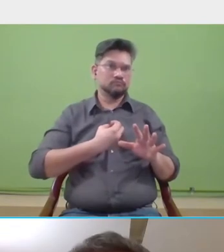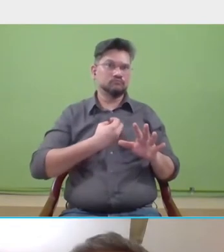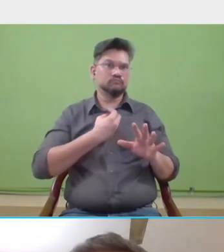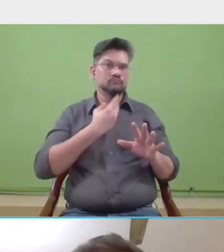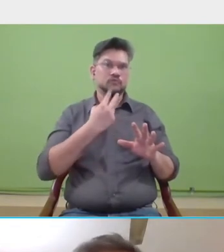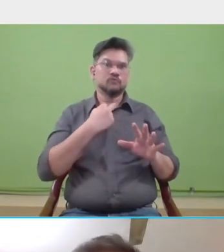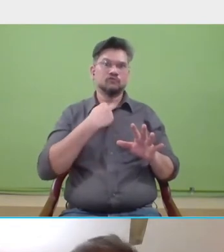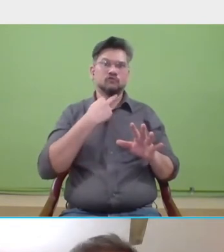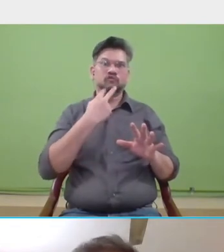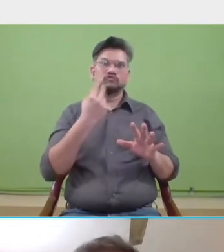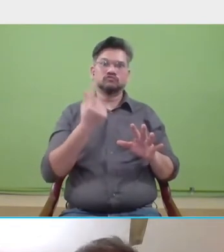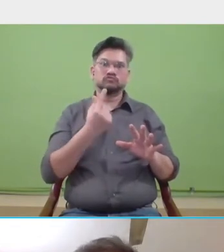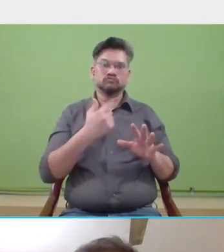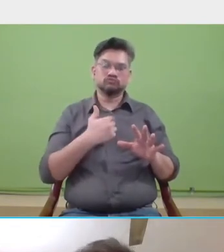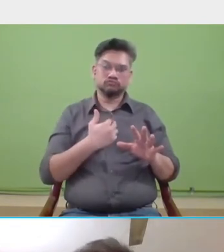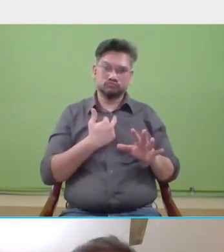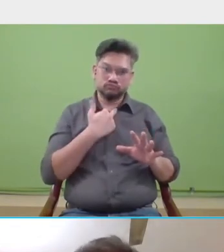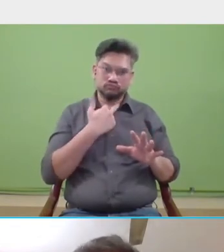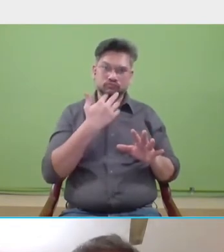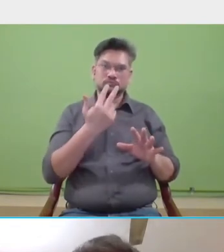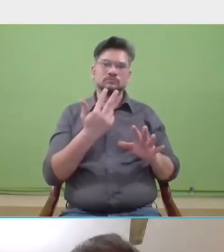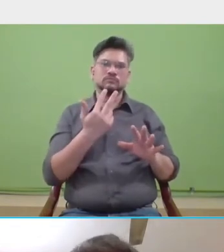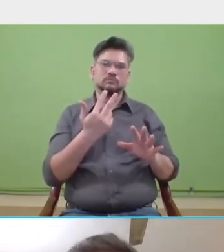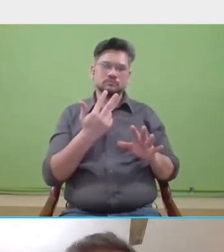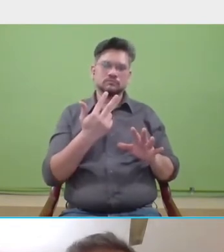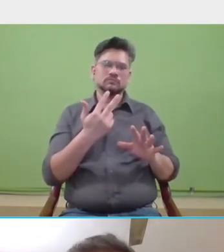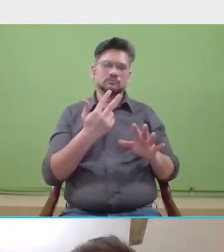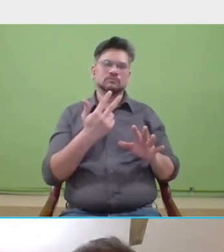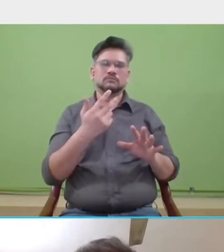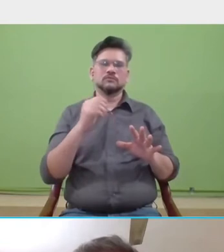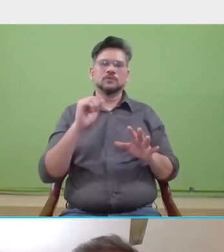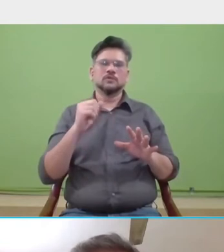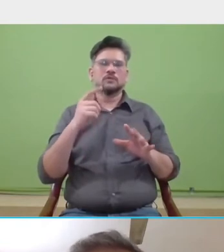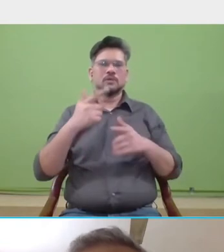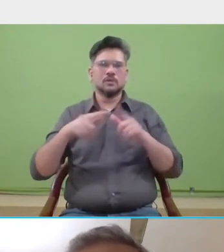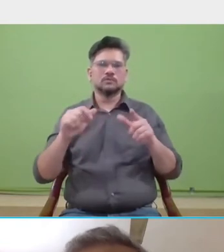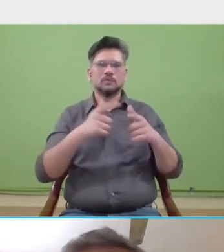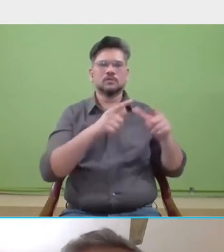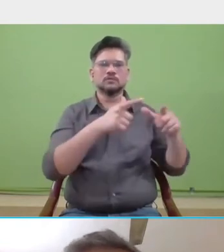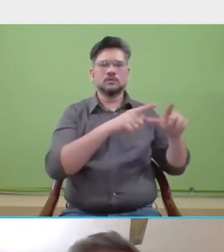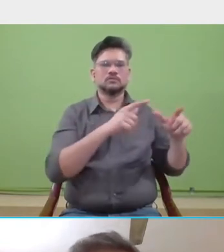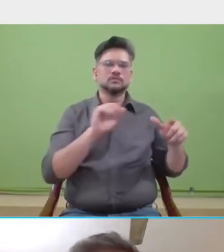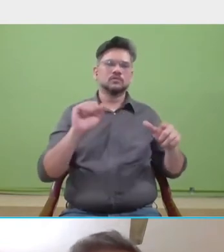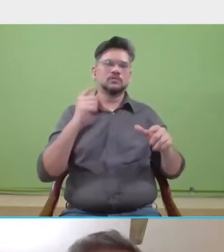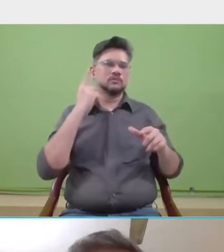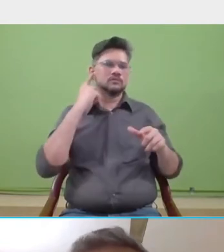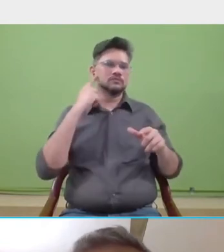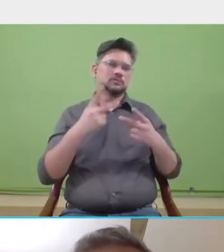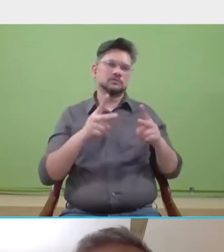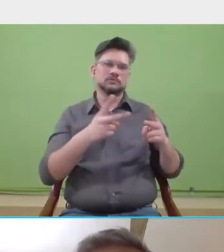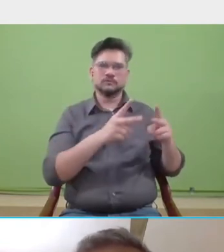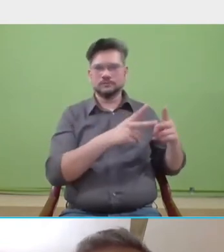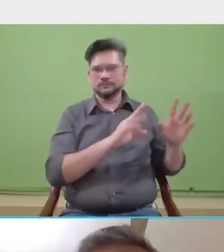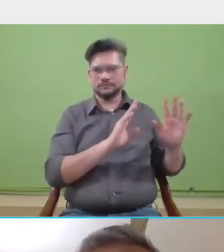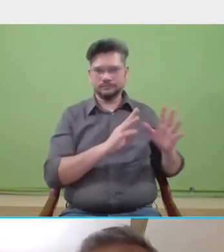across different groups of languages these four groups of languages that i talked about which we have in india